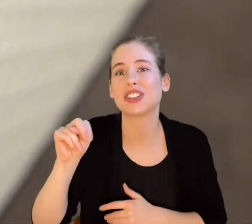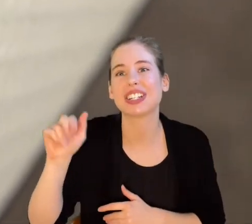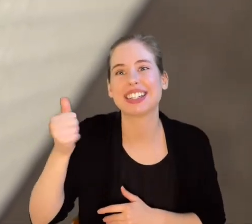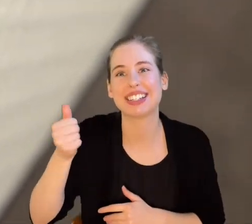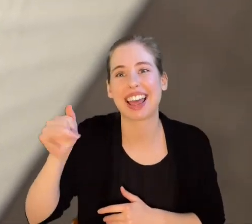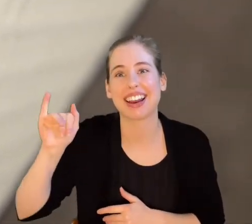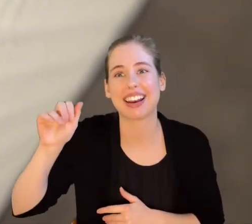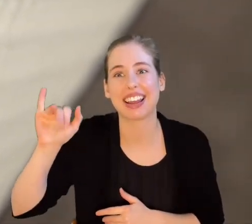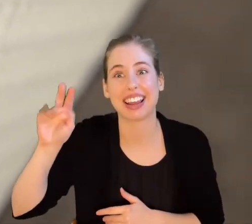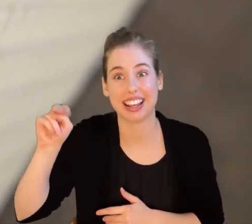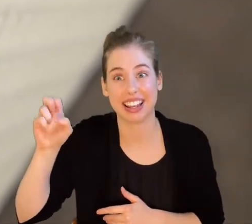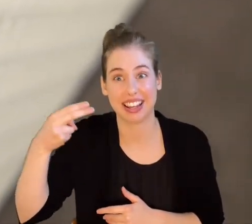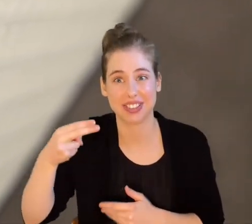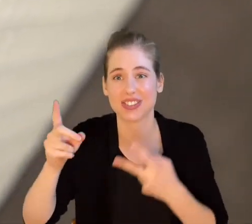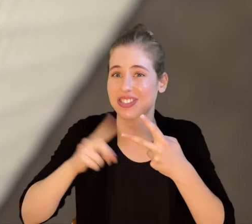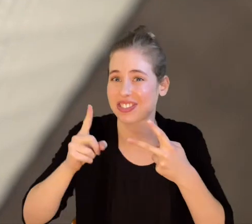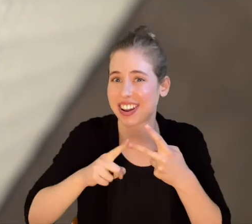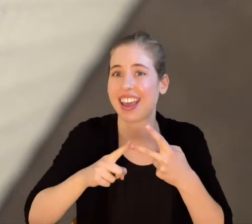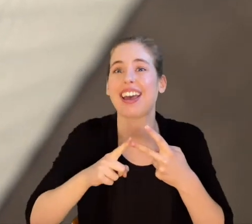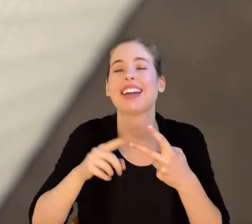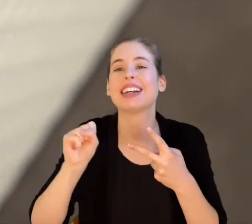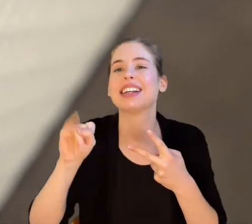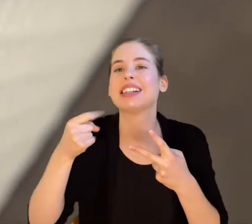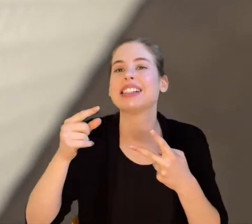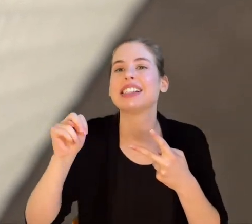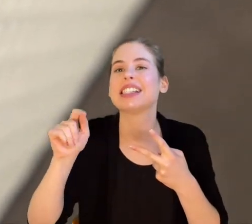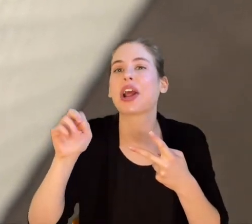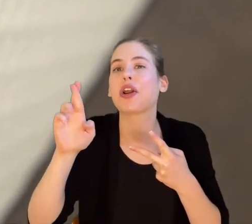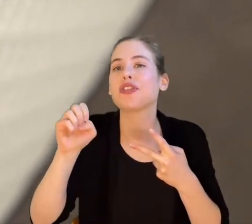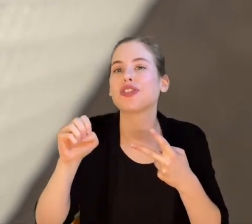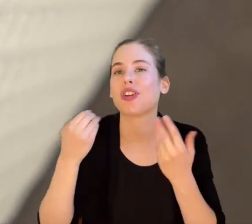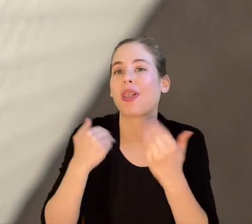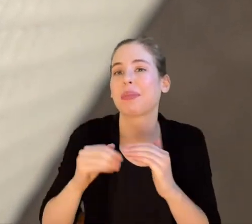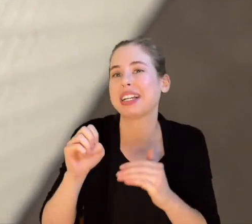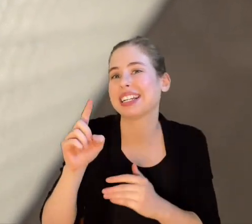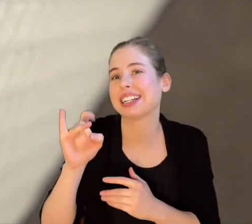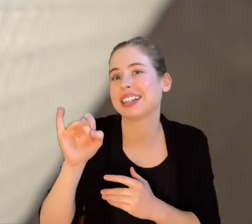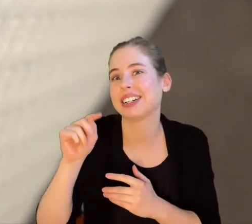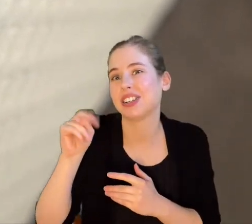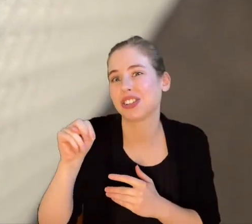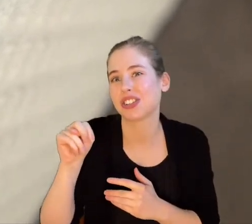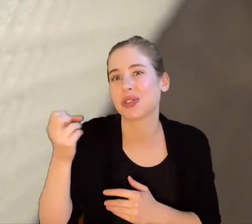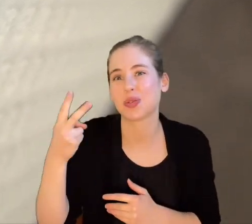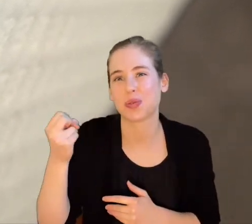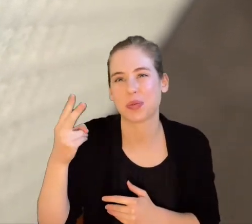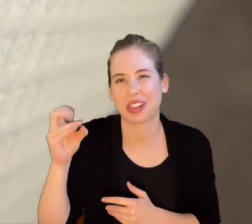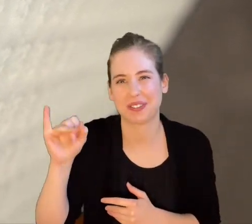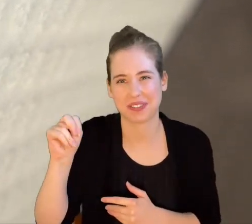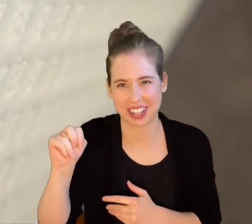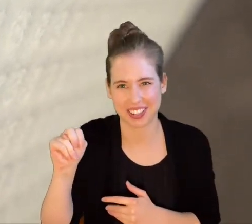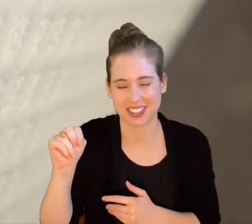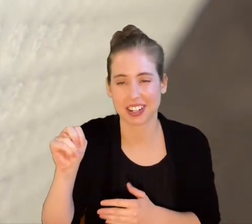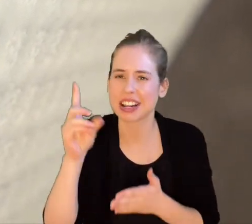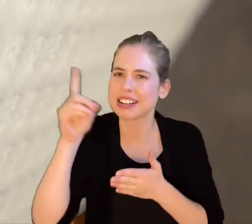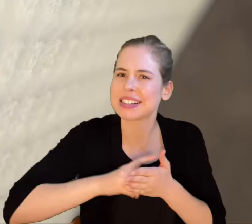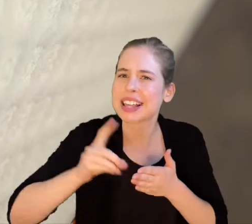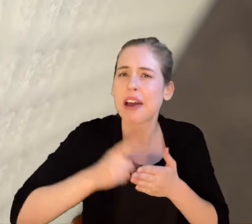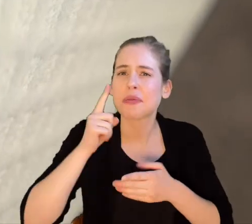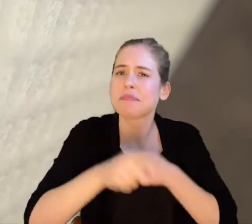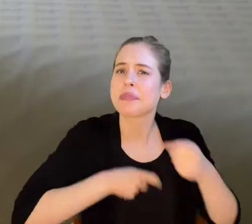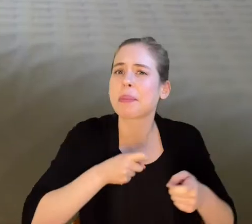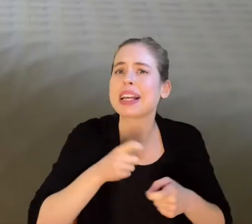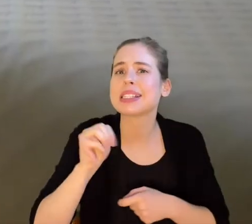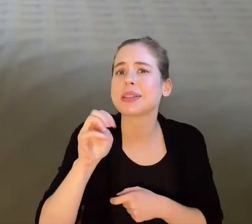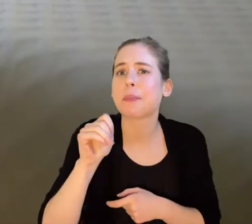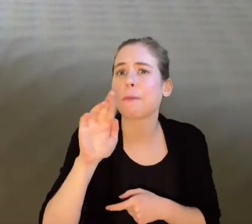Signature, and Limited Edition 12-inch. Designed as an alternative to memory foam, all of NOLA's mattresses offer their